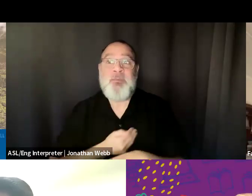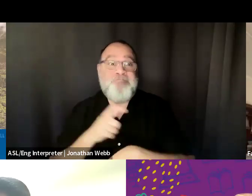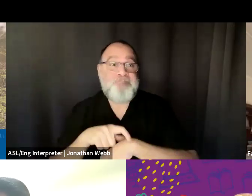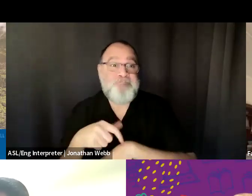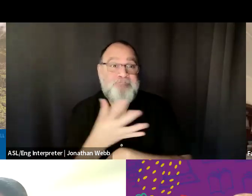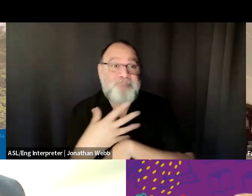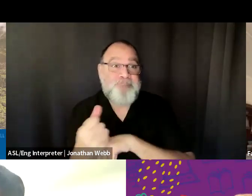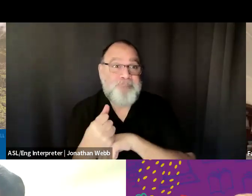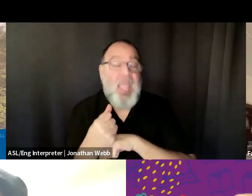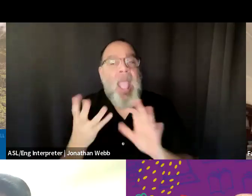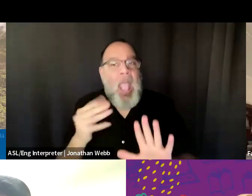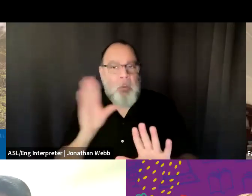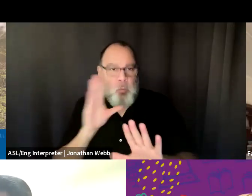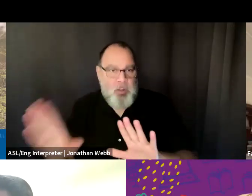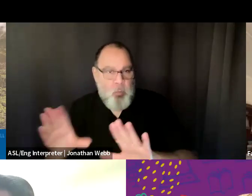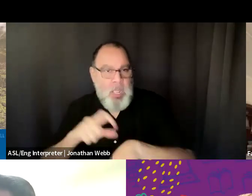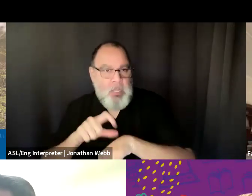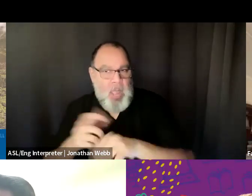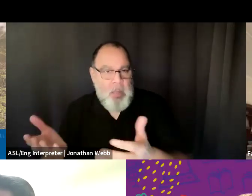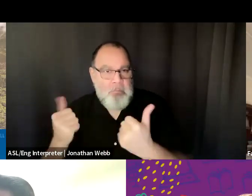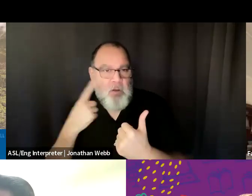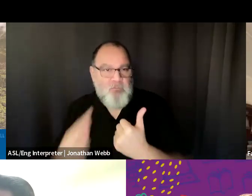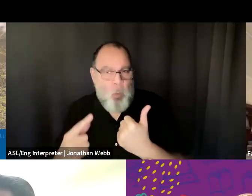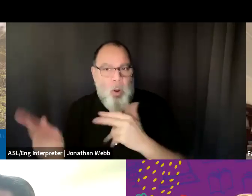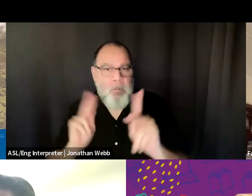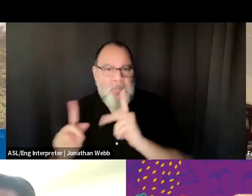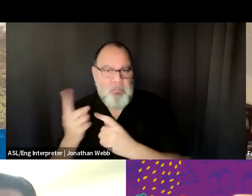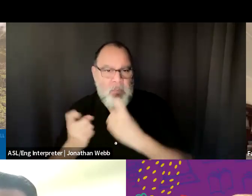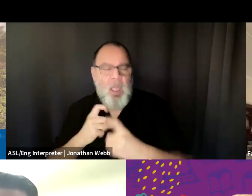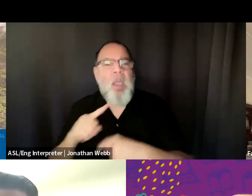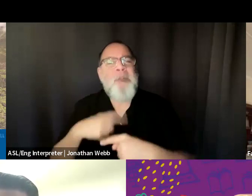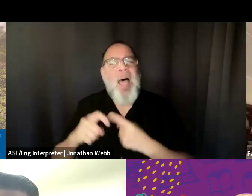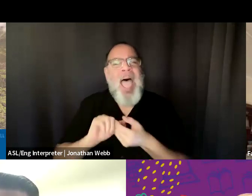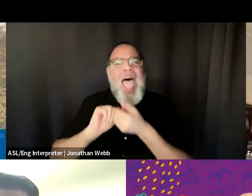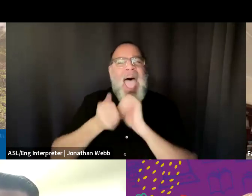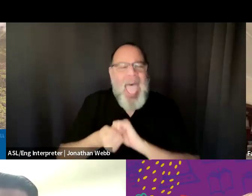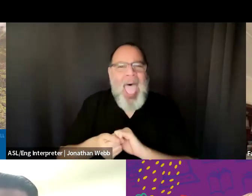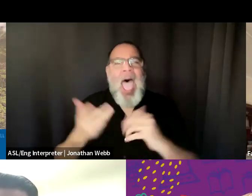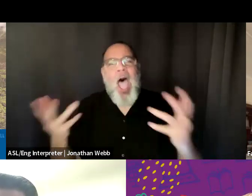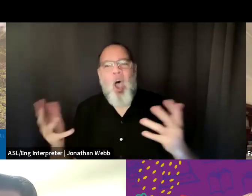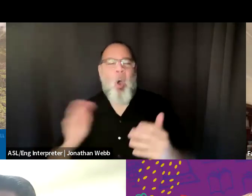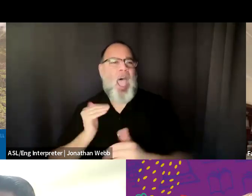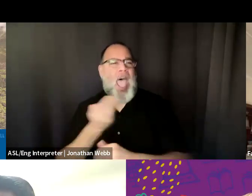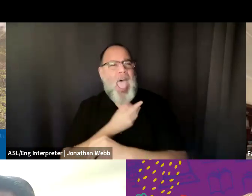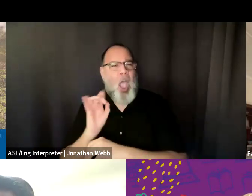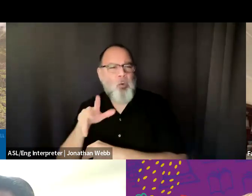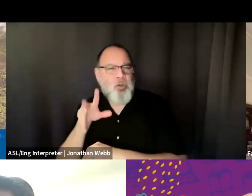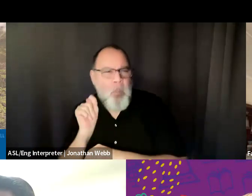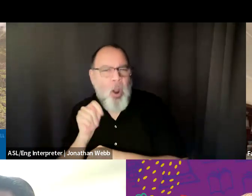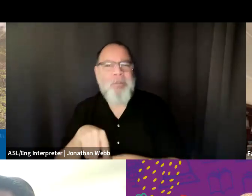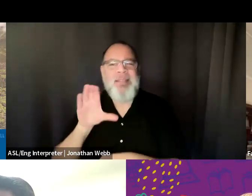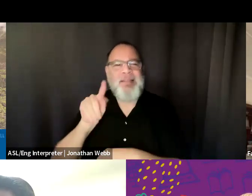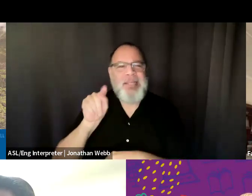opening it up to the audience, but how can CDT, the Department of Technology, the Office of Broadband and Digital Literacy, and